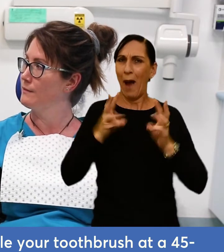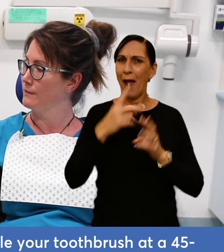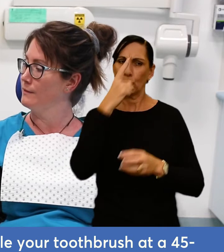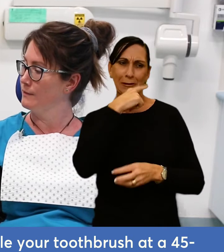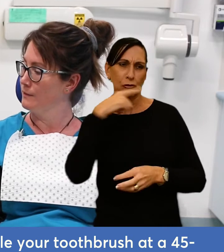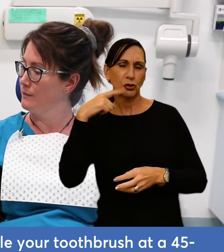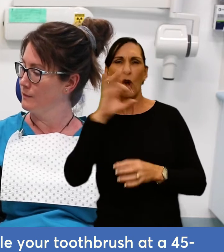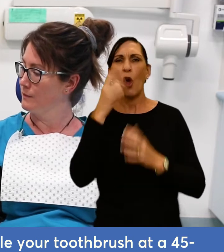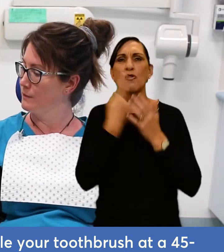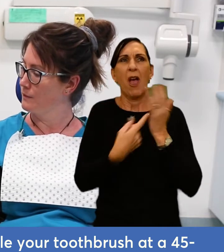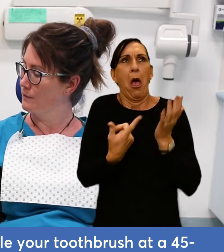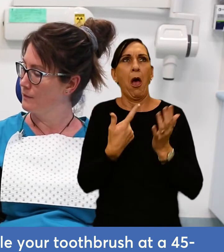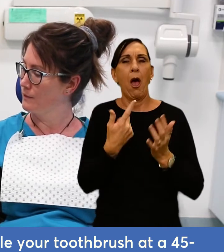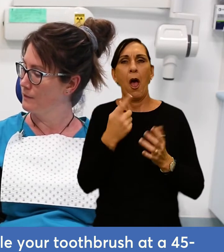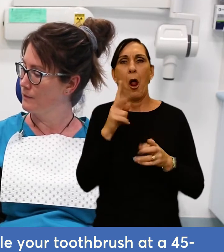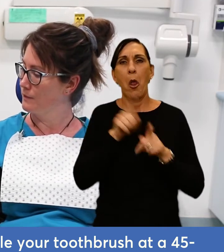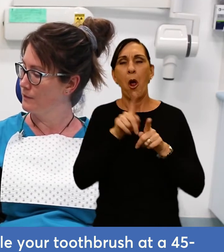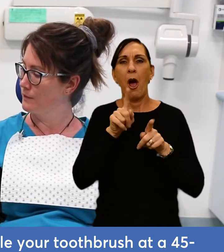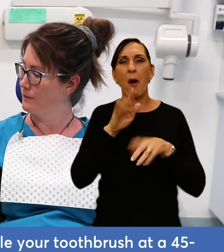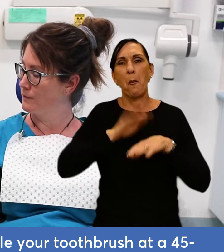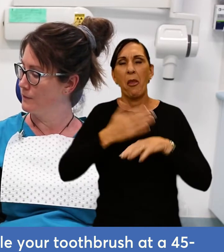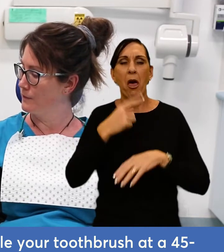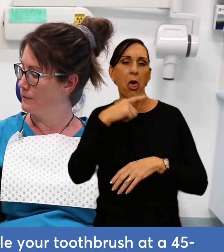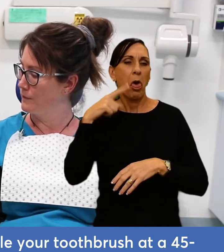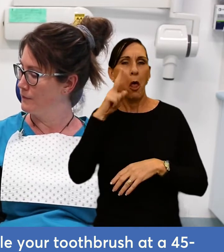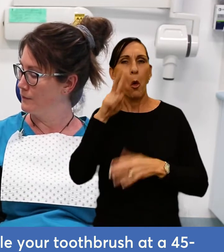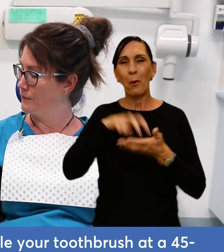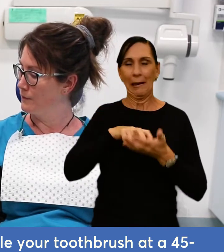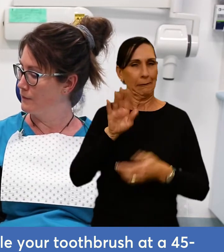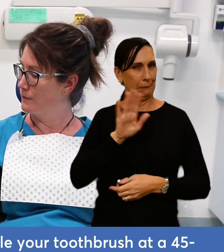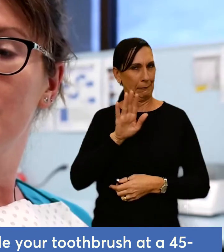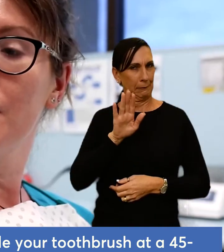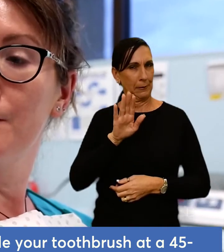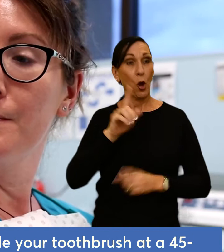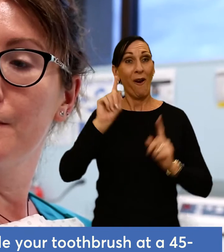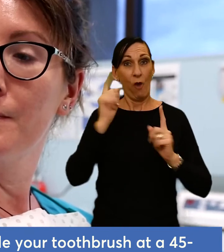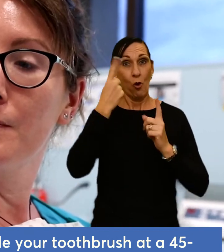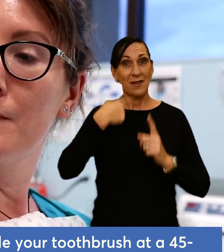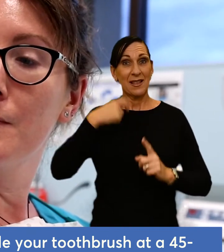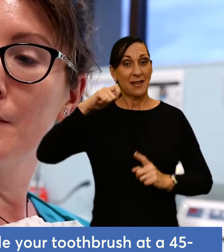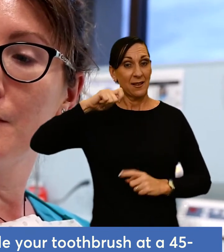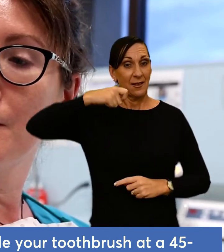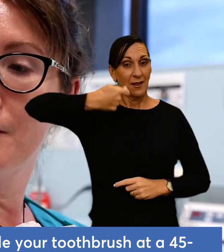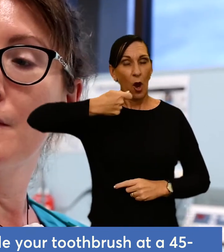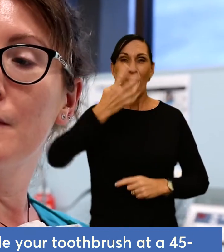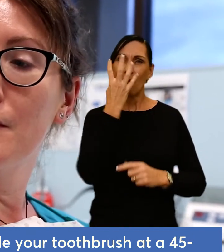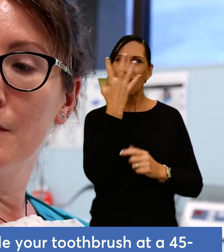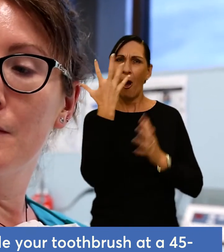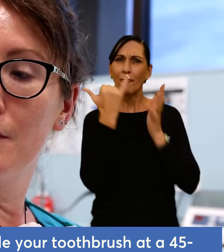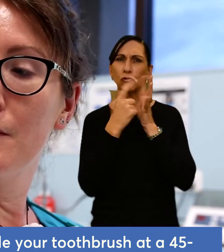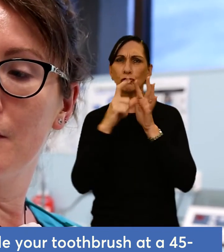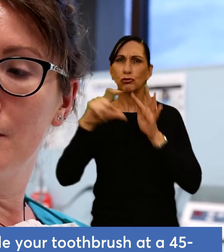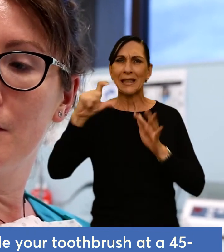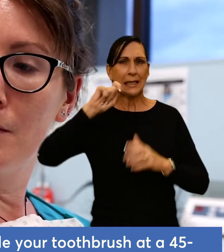technique. Okay. So when you brush your teeth, you're going to angle your toothbrush up. Angle it up